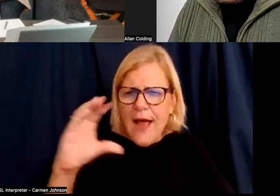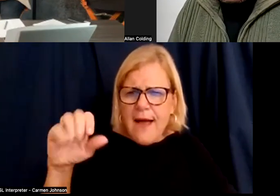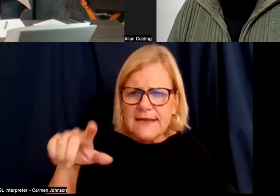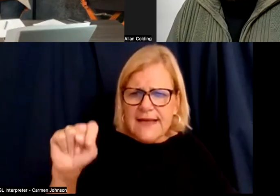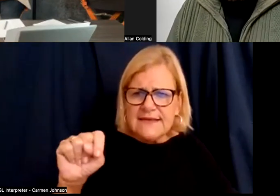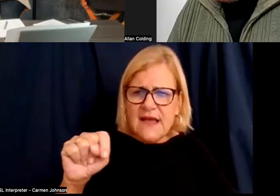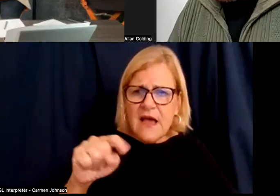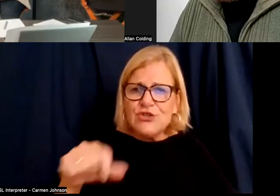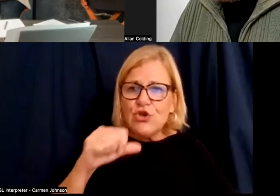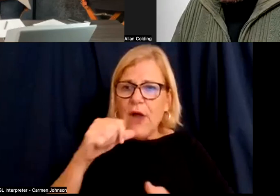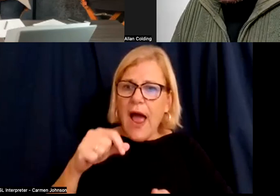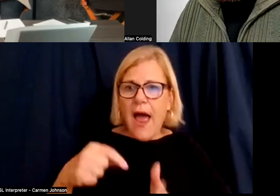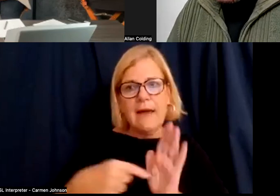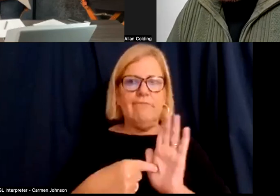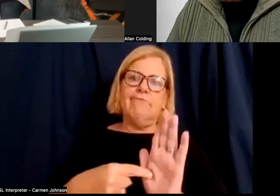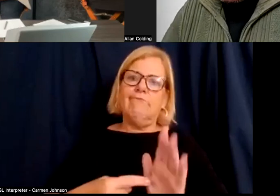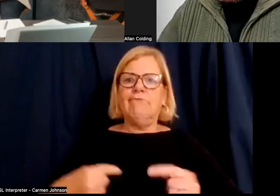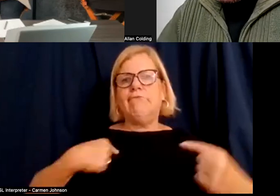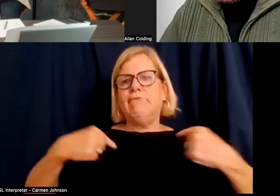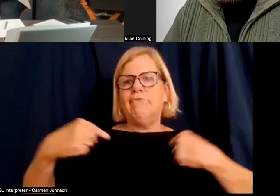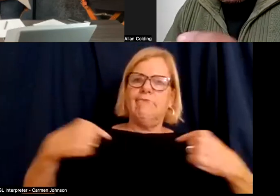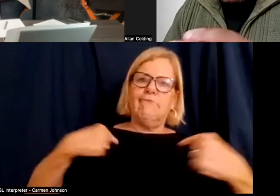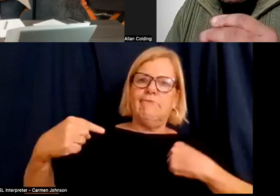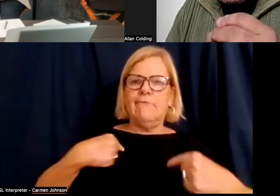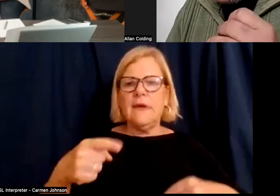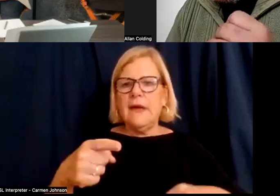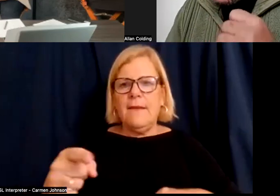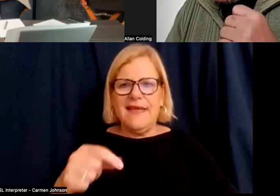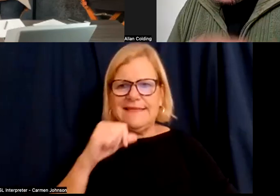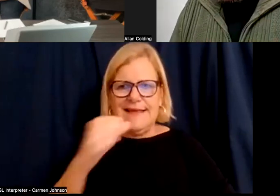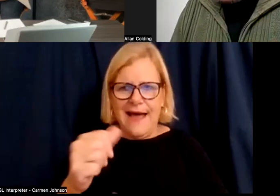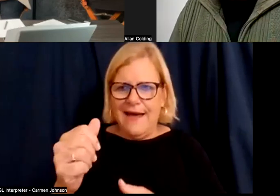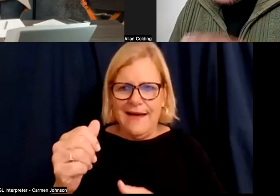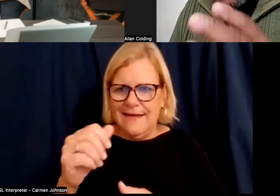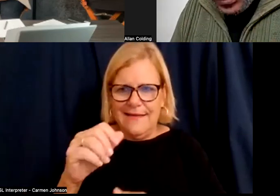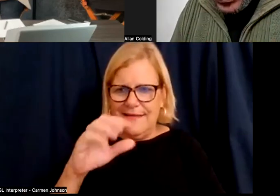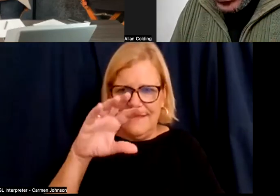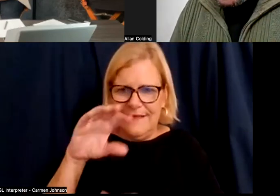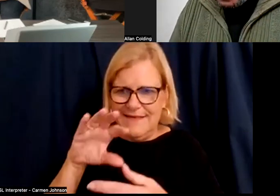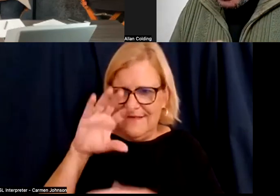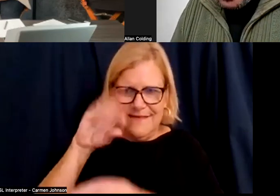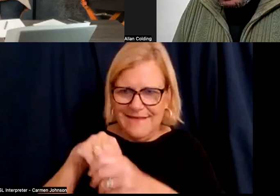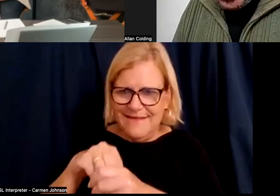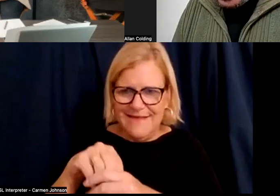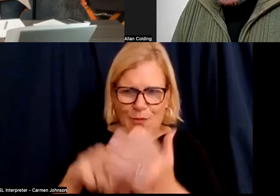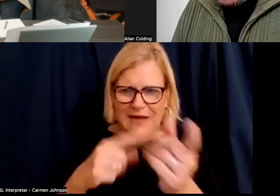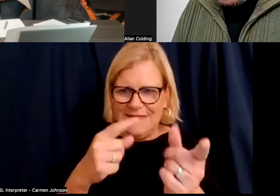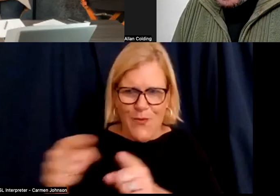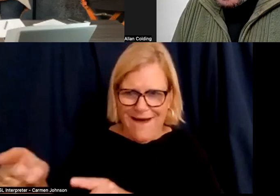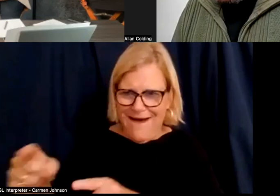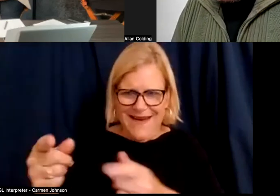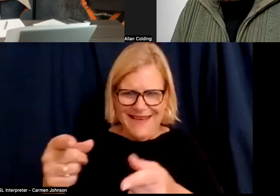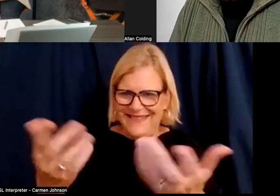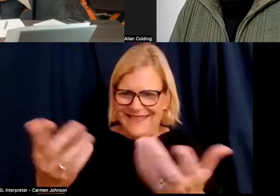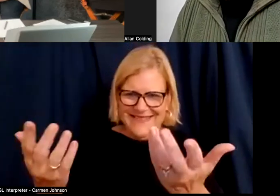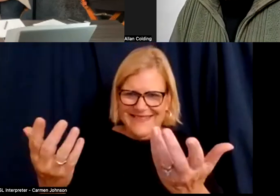so that you're not standing out like a sore thumb playing something that's not irrelevant, that's not relevant to what's being played.